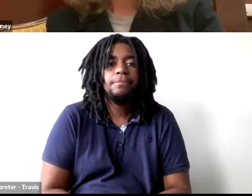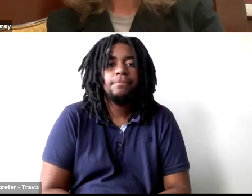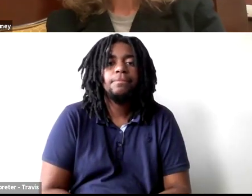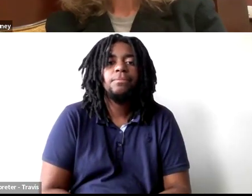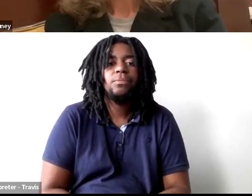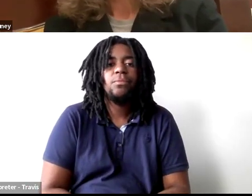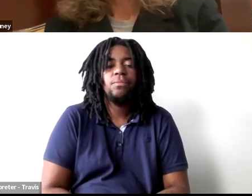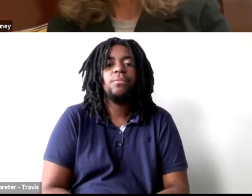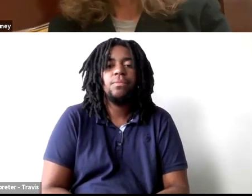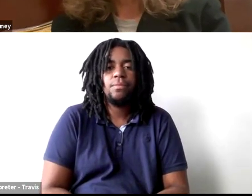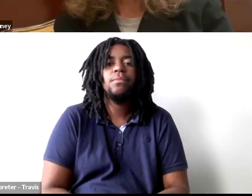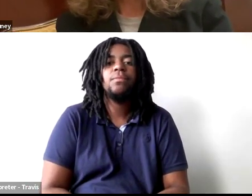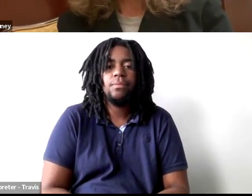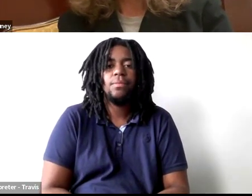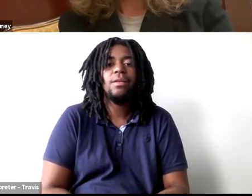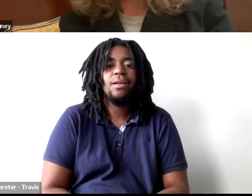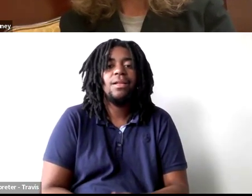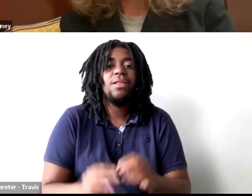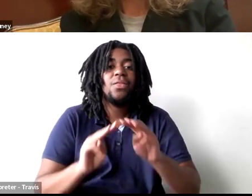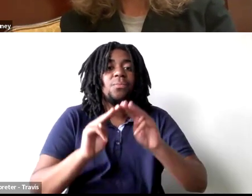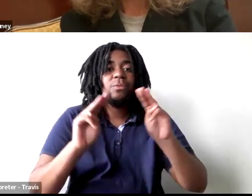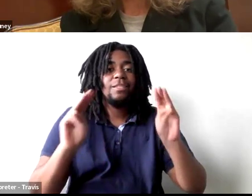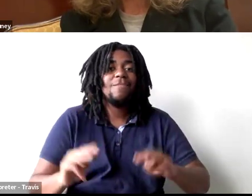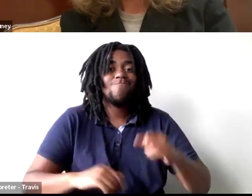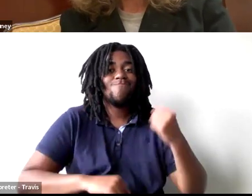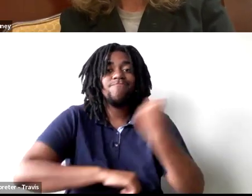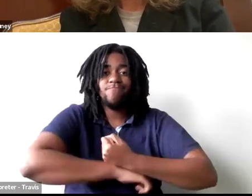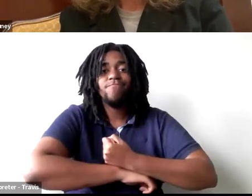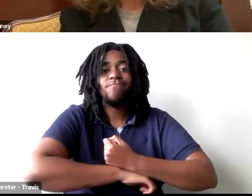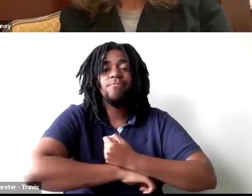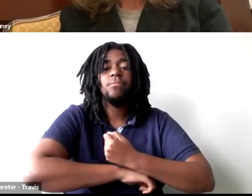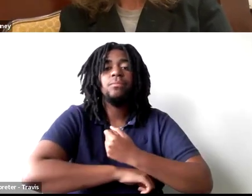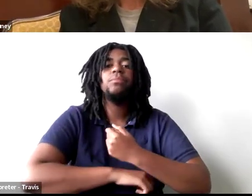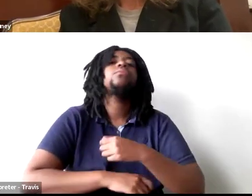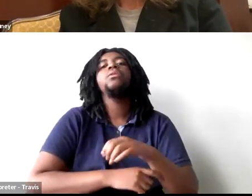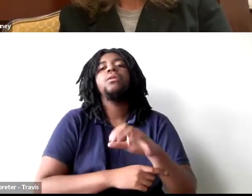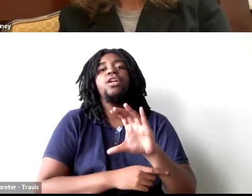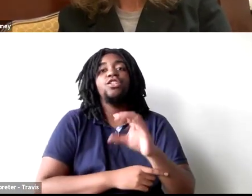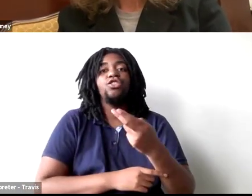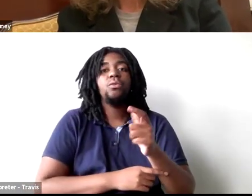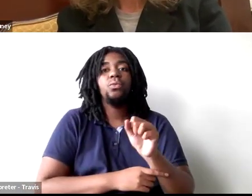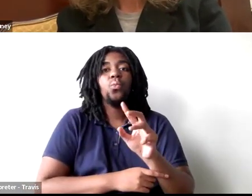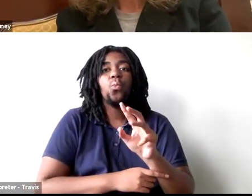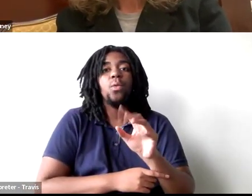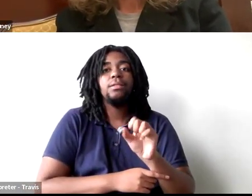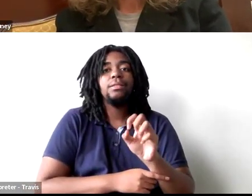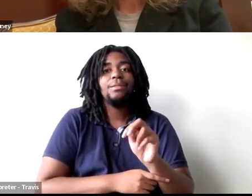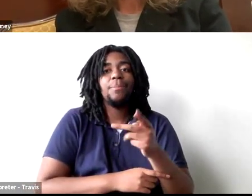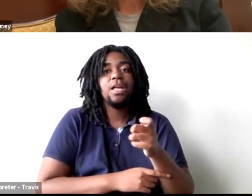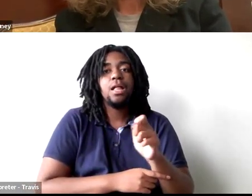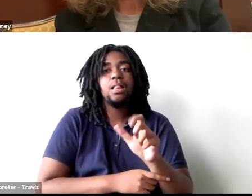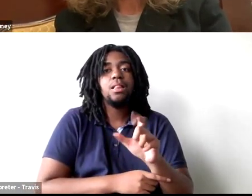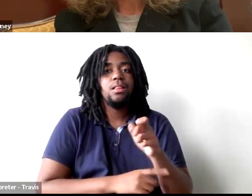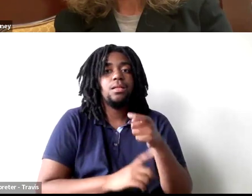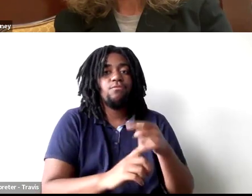in on him with the demise of the museum going downhill, with the movement of the museum, with Charles Wilson Peale retiring in 1810. He